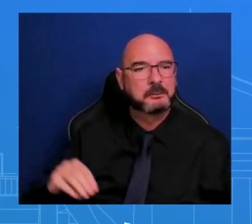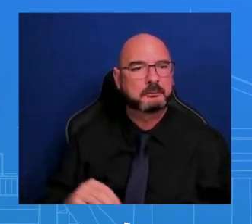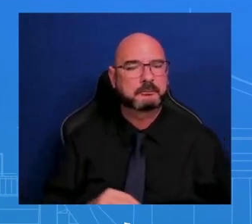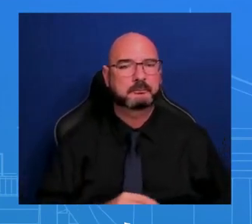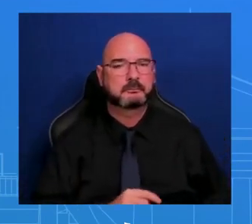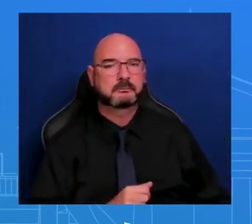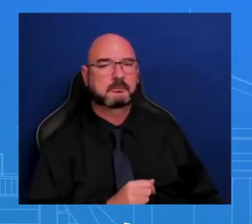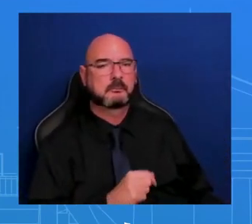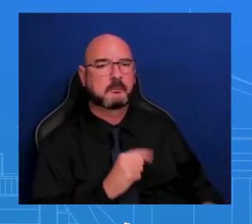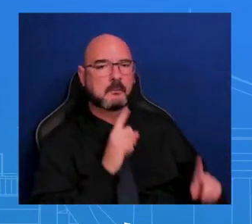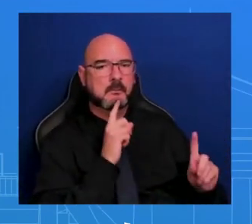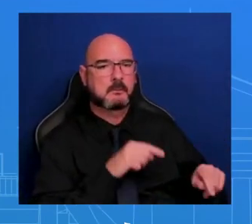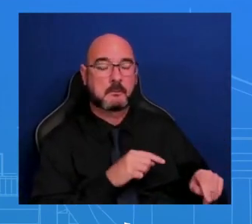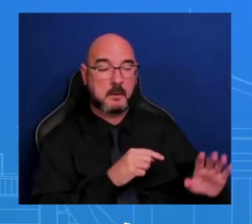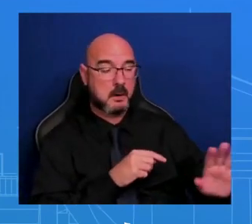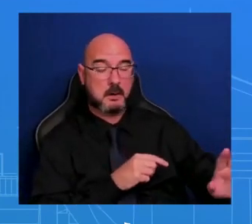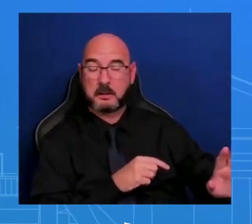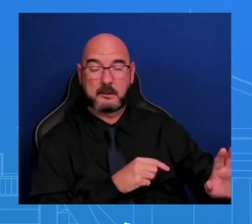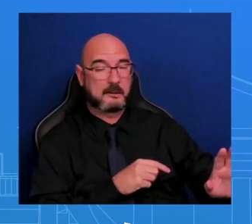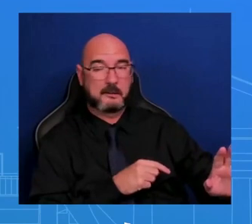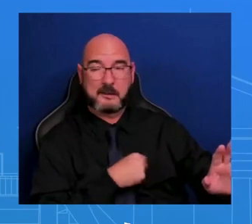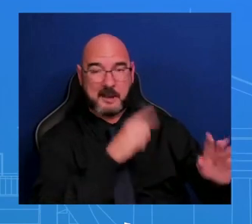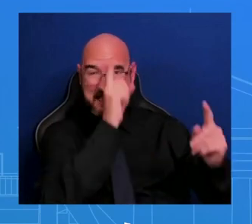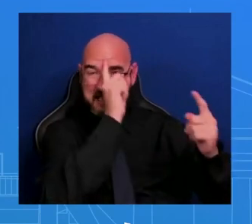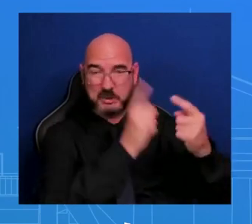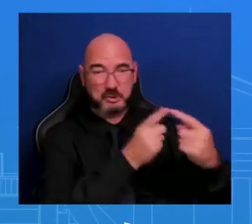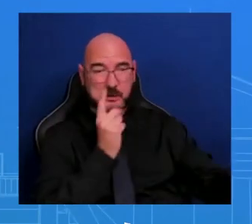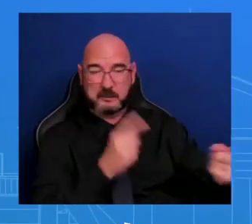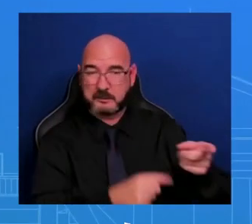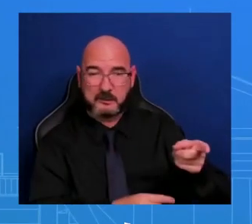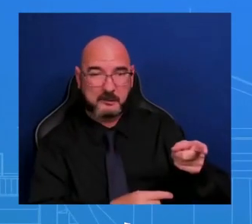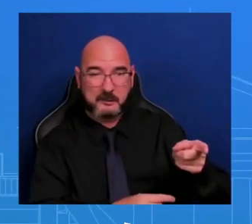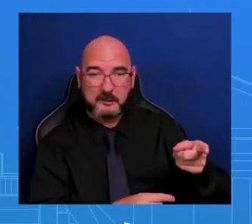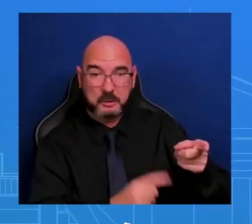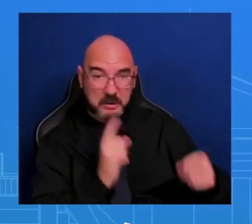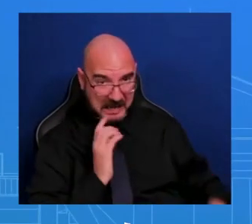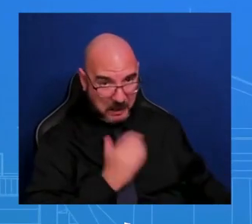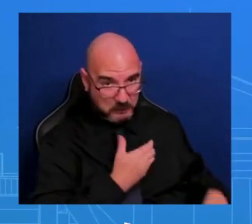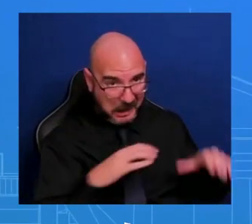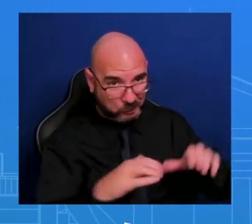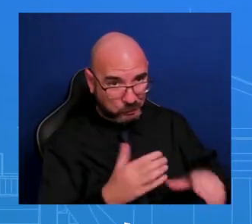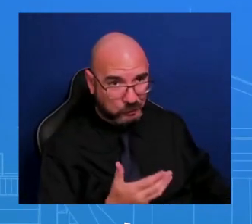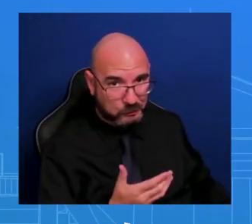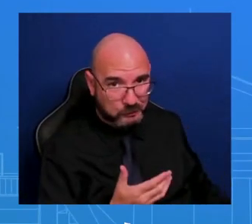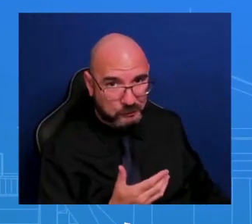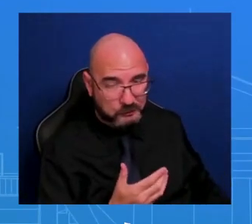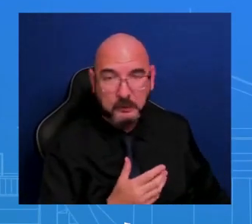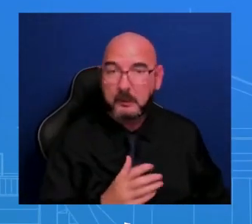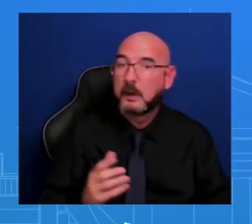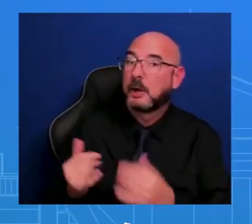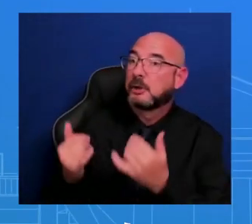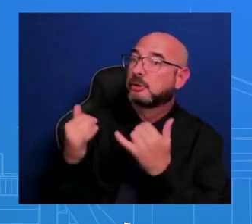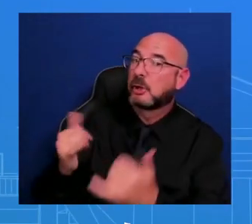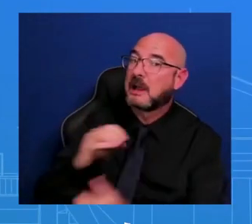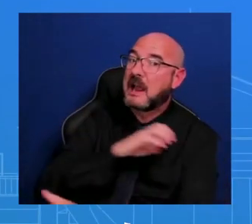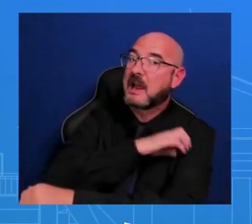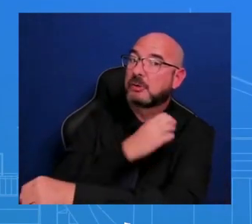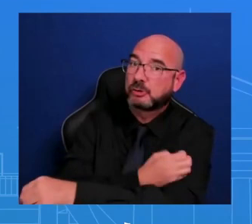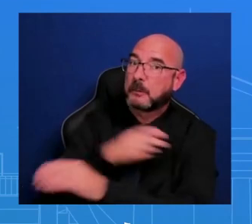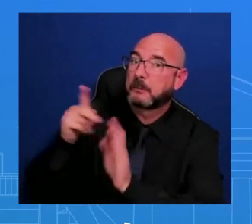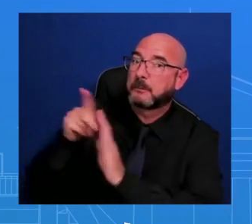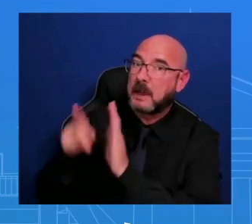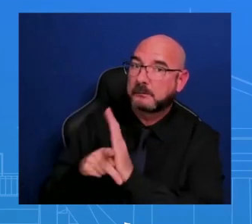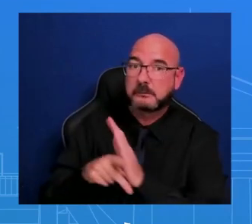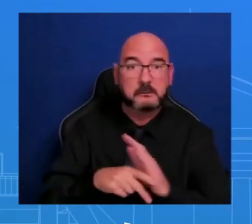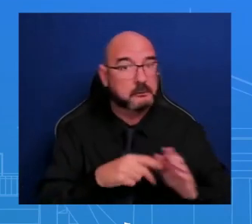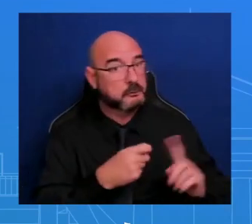our actions are giving. Is that what you're saying? Can you say that again? The current energy policies in the U.S. From our energy policies. Yeah, seeing